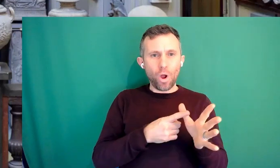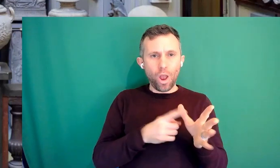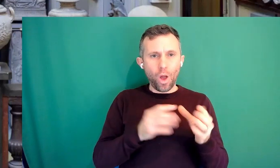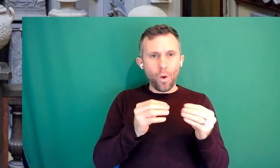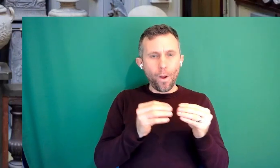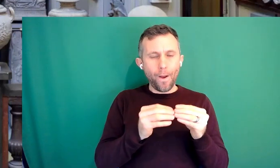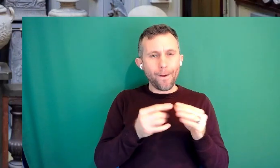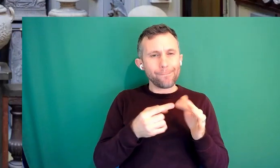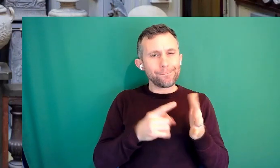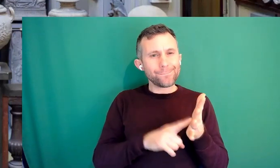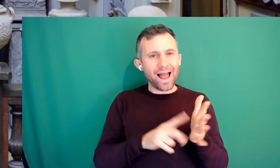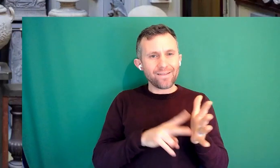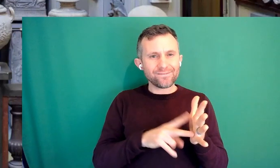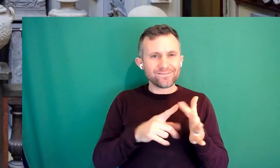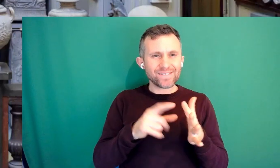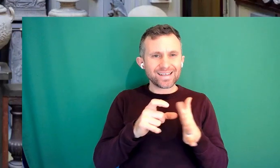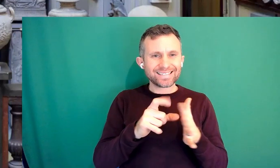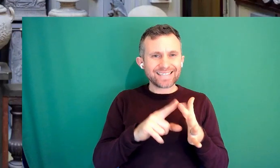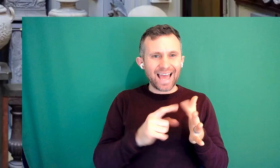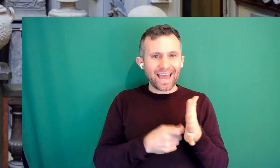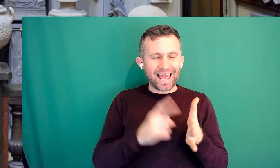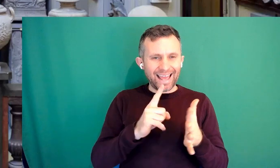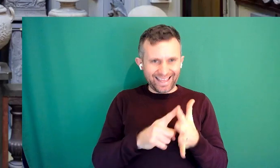Chantry, who said